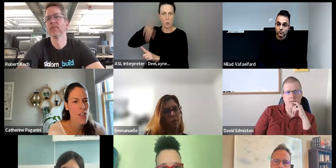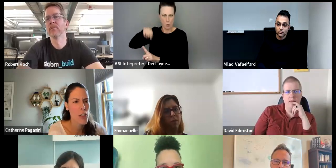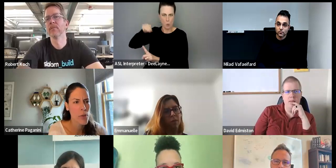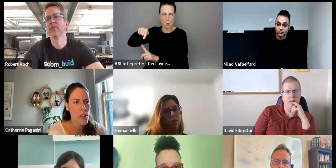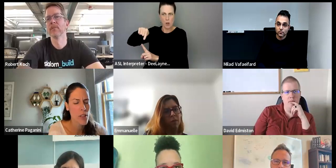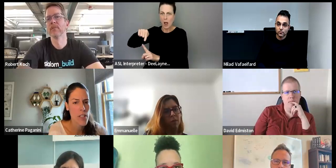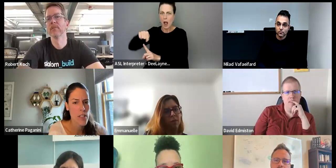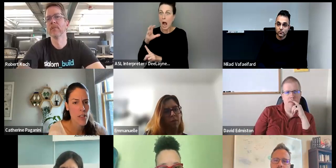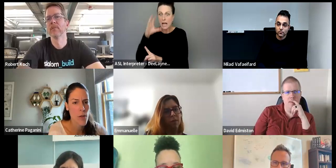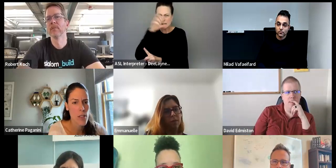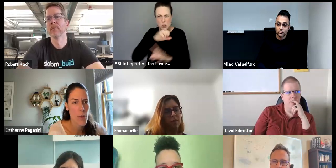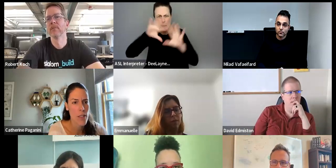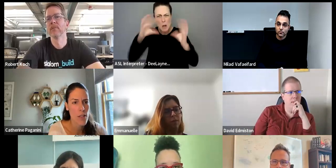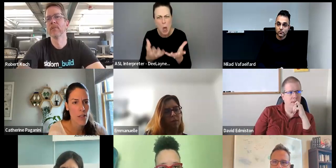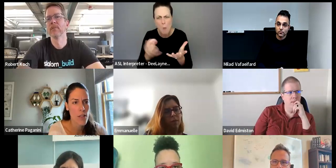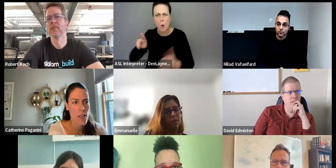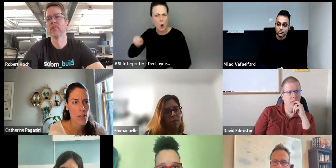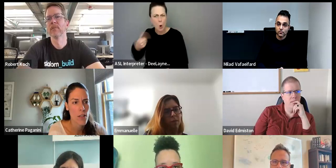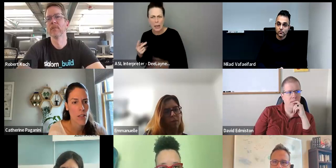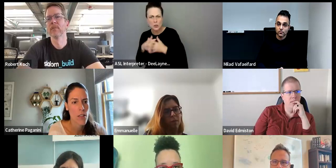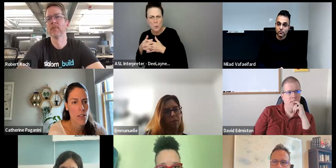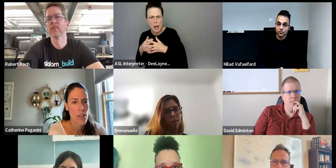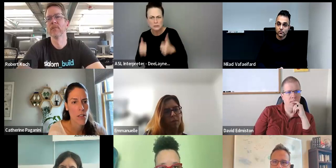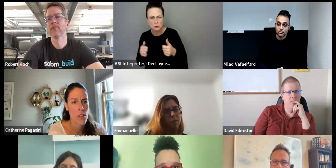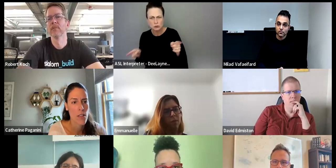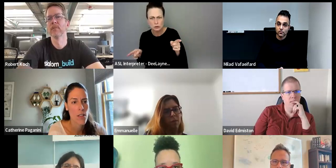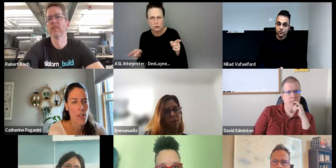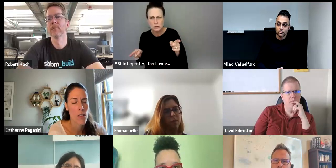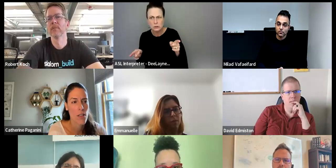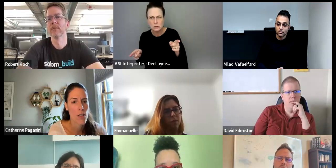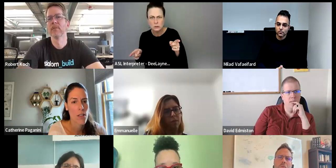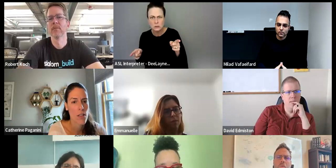assume it is global, or is it US based?